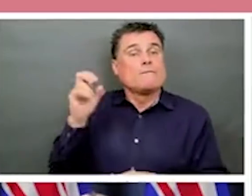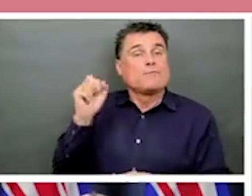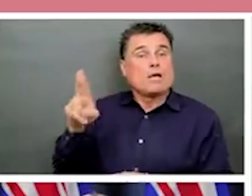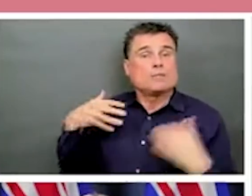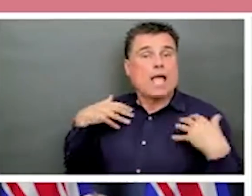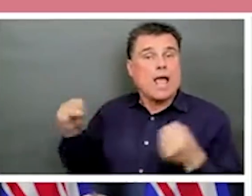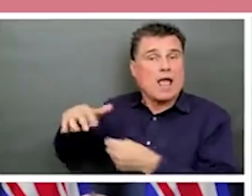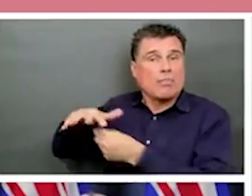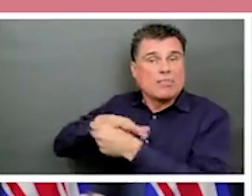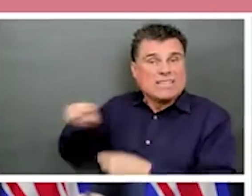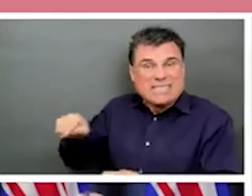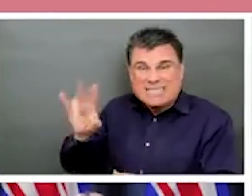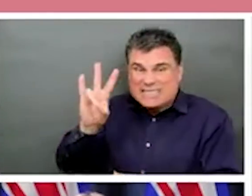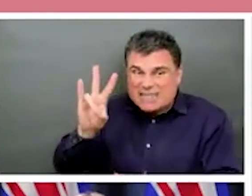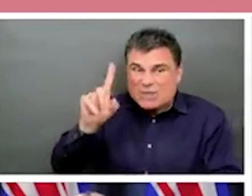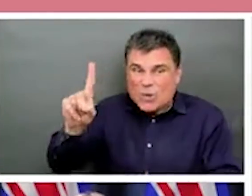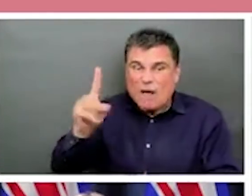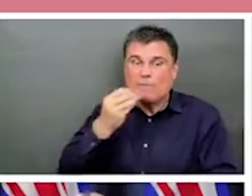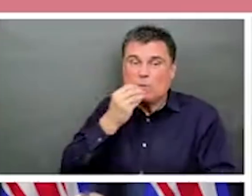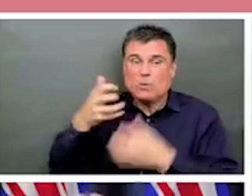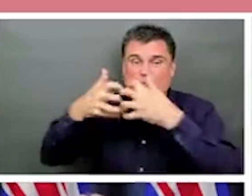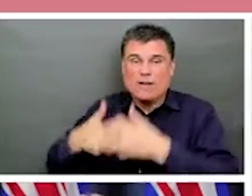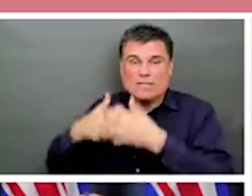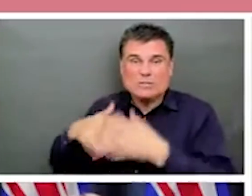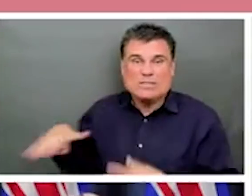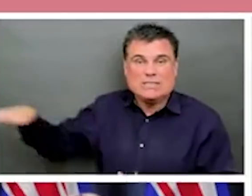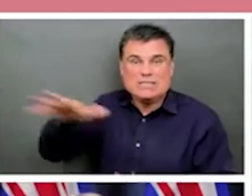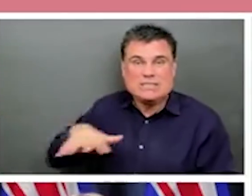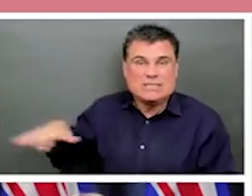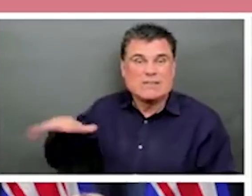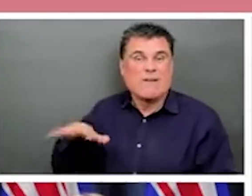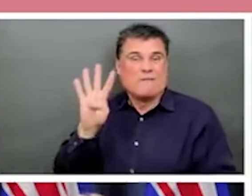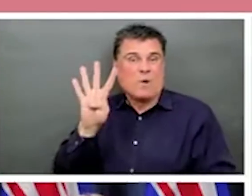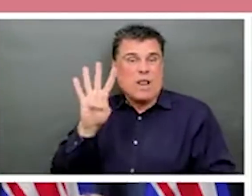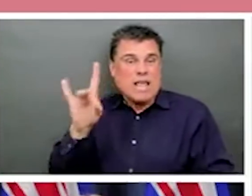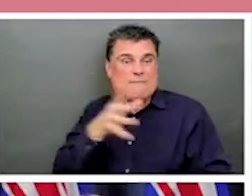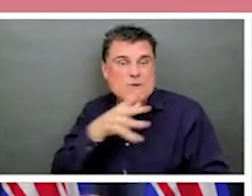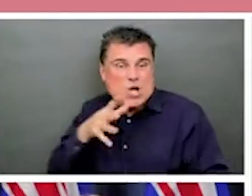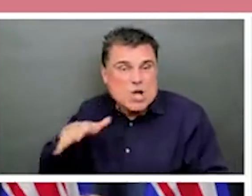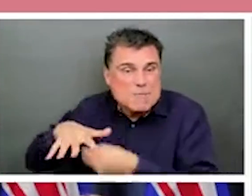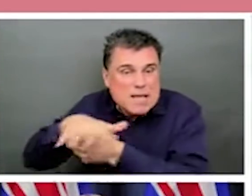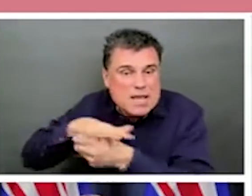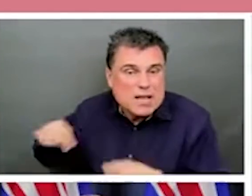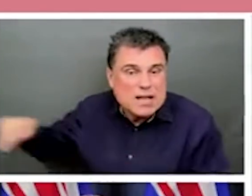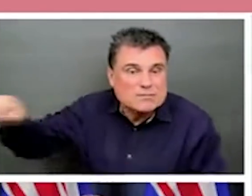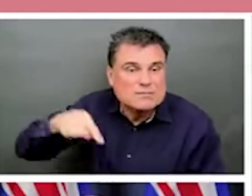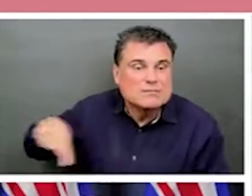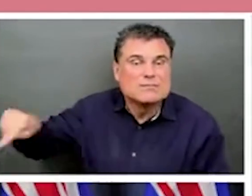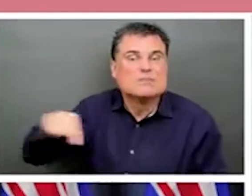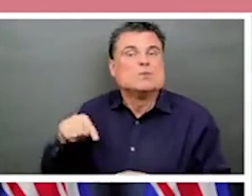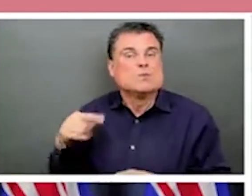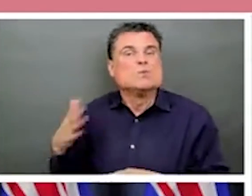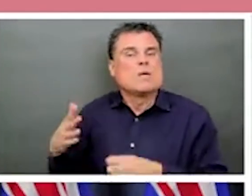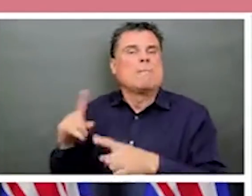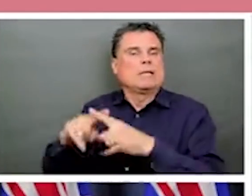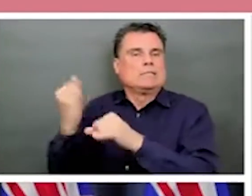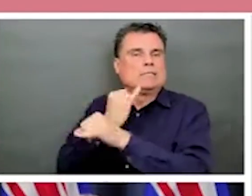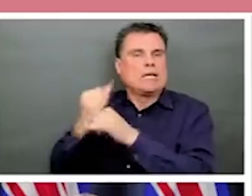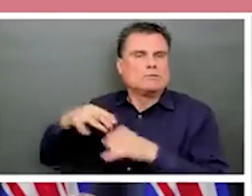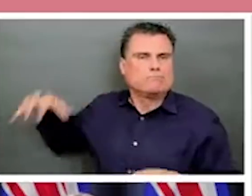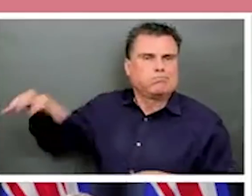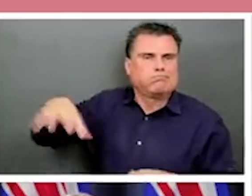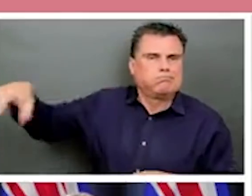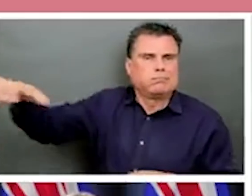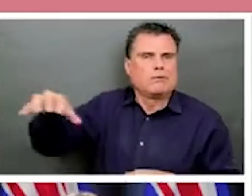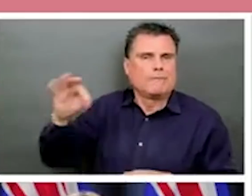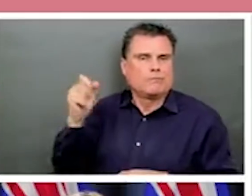plants, 48 farms, nurseries, and greenhouses, and a number of industrial work sites with outbreaks. Interior